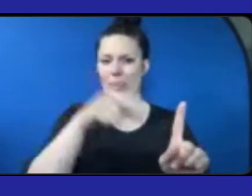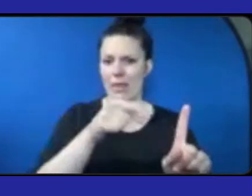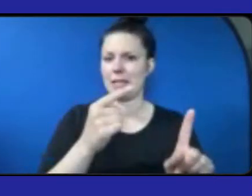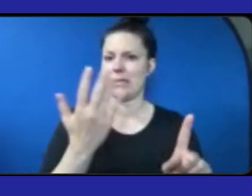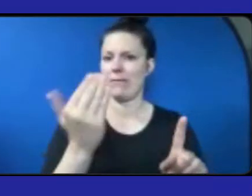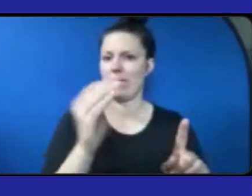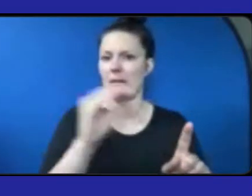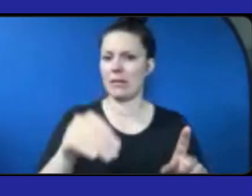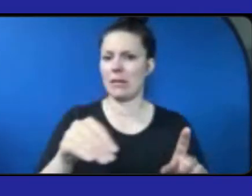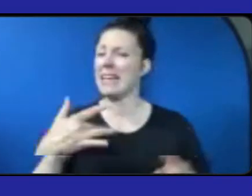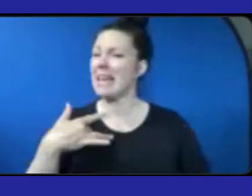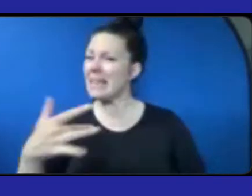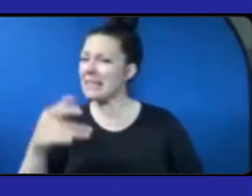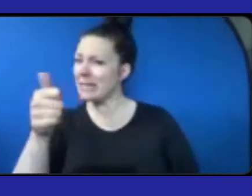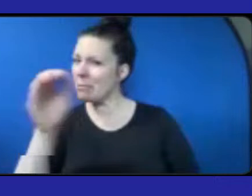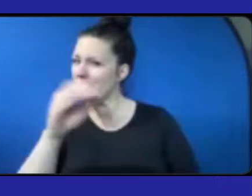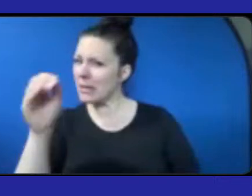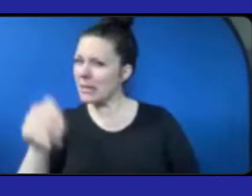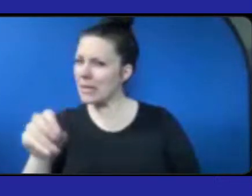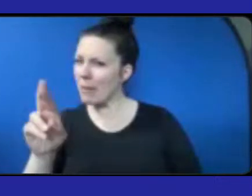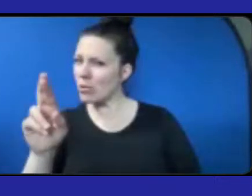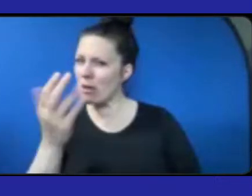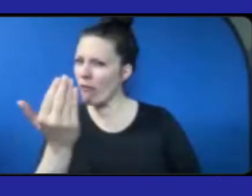10% or am I misremembering?